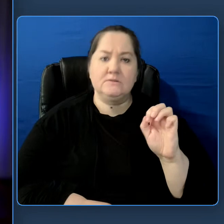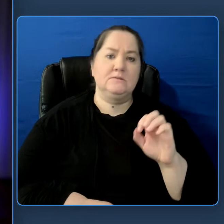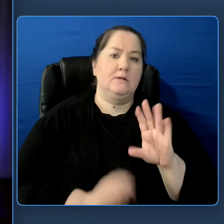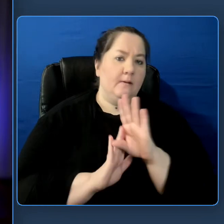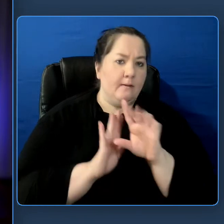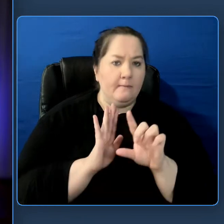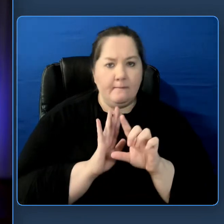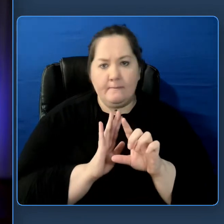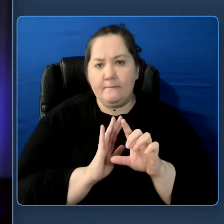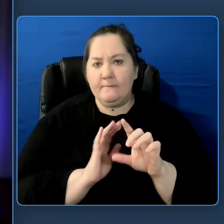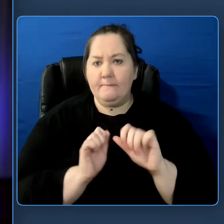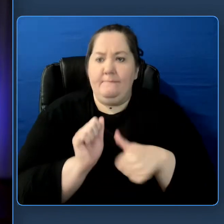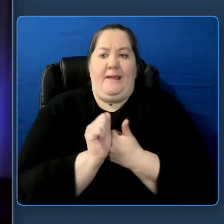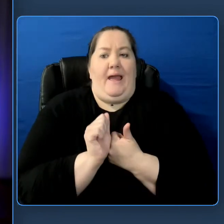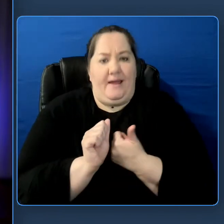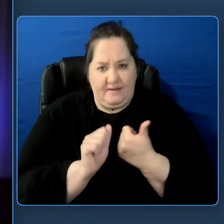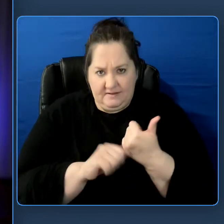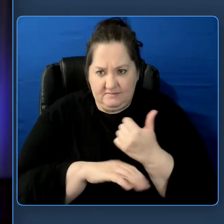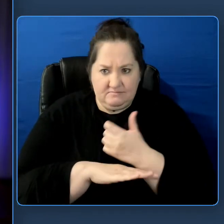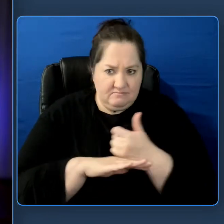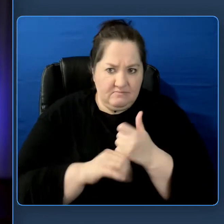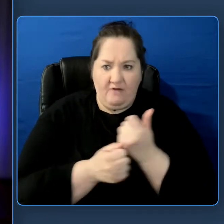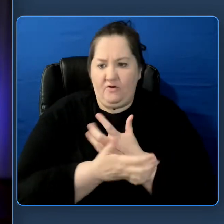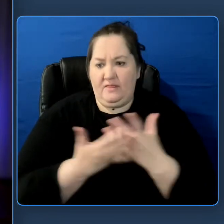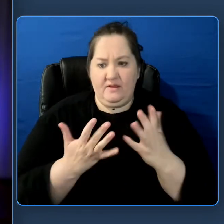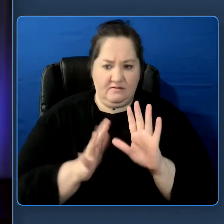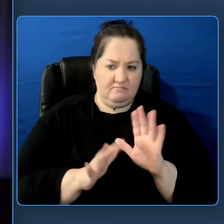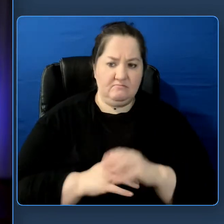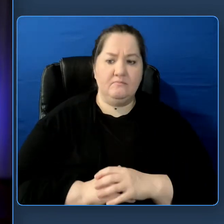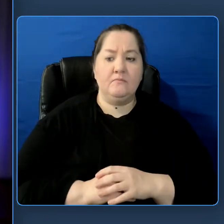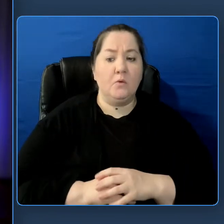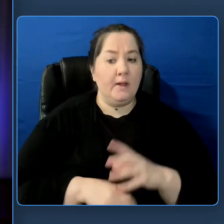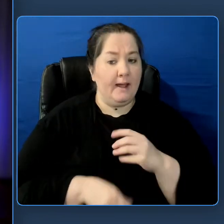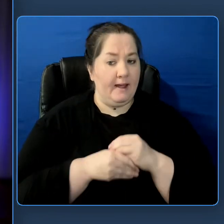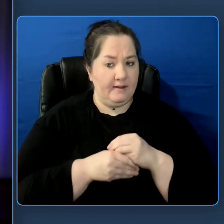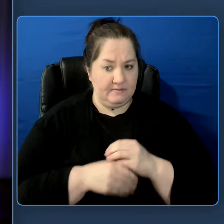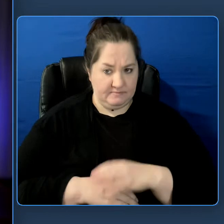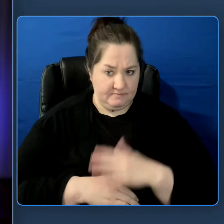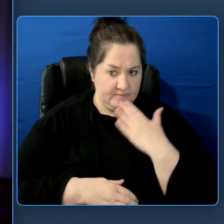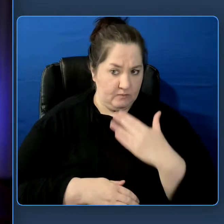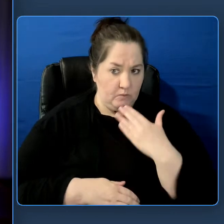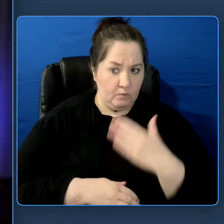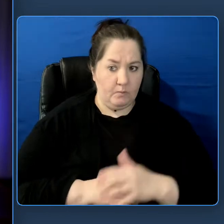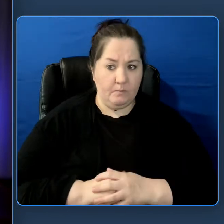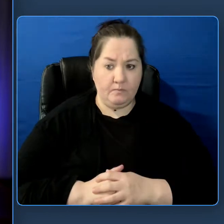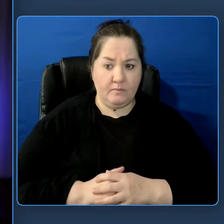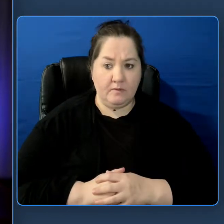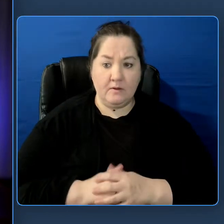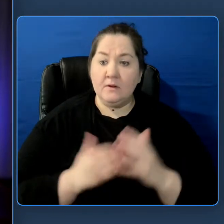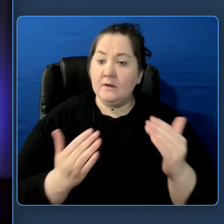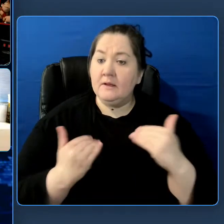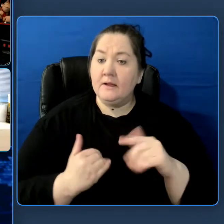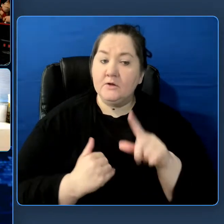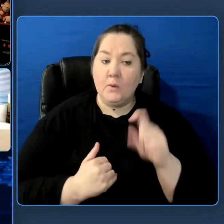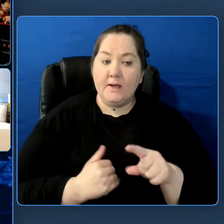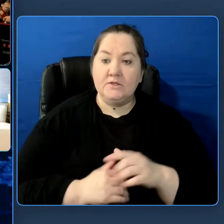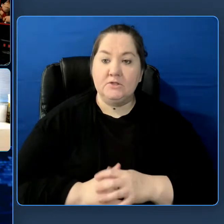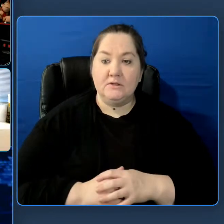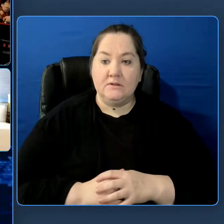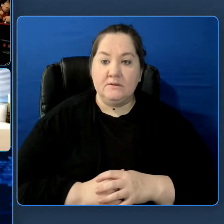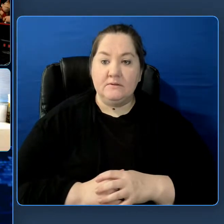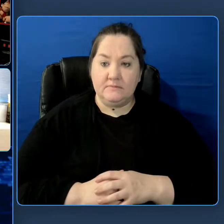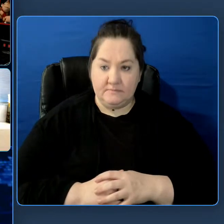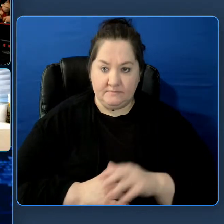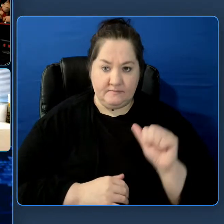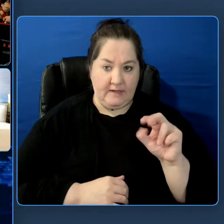But that was just the other part I wanted to add. Thank you. And what's our next question?